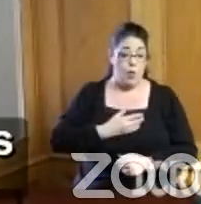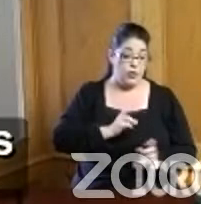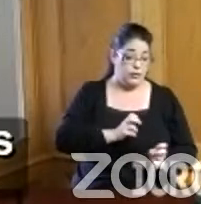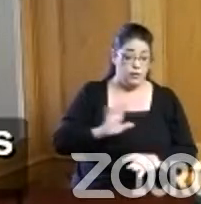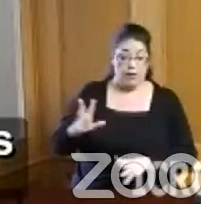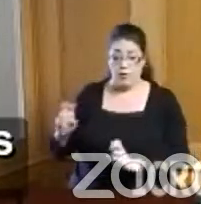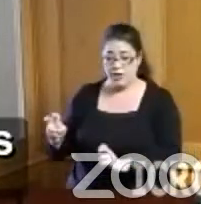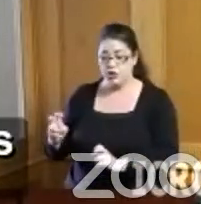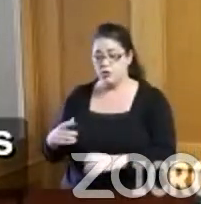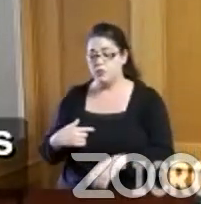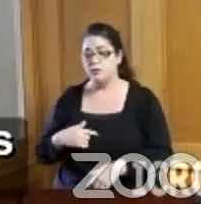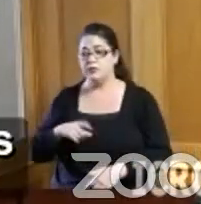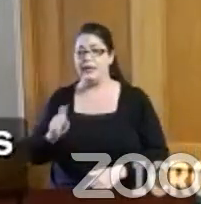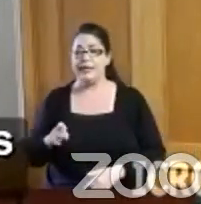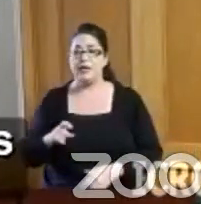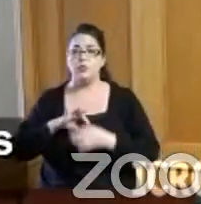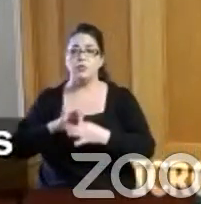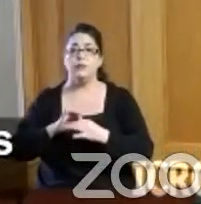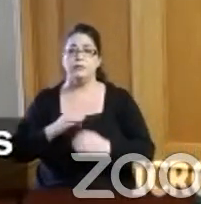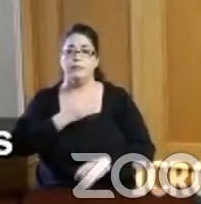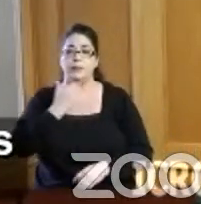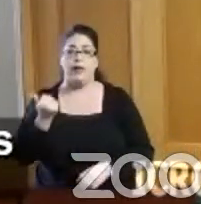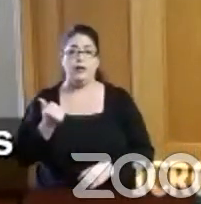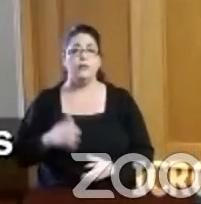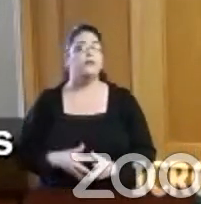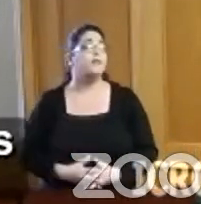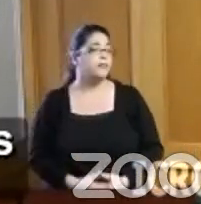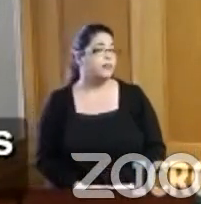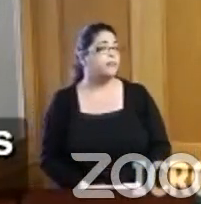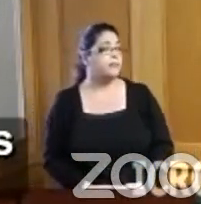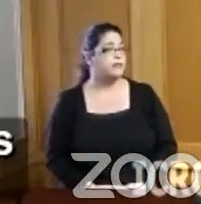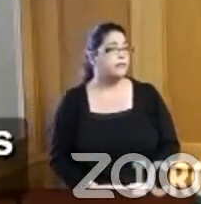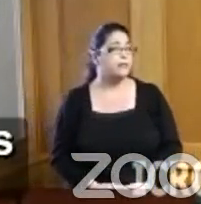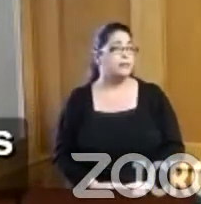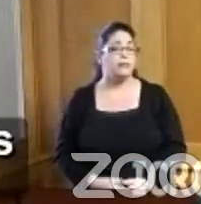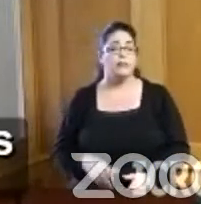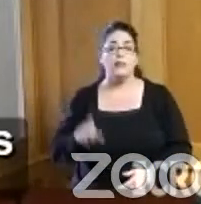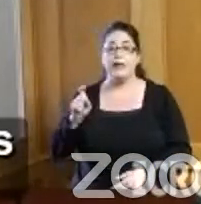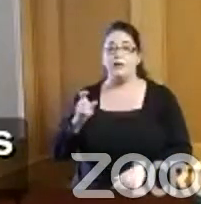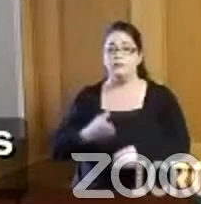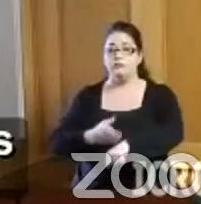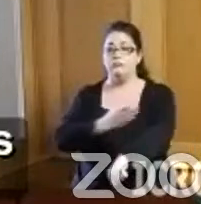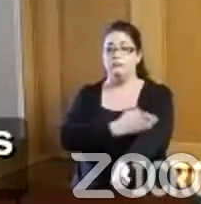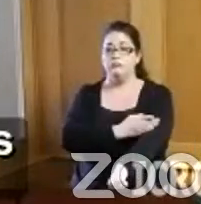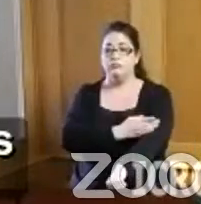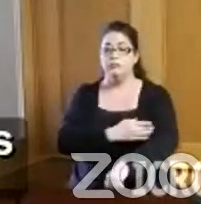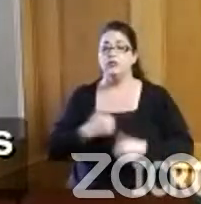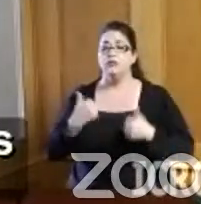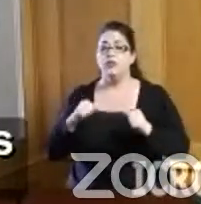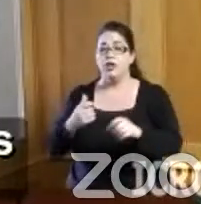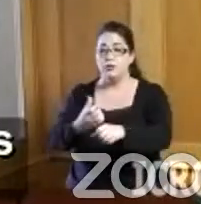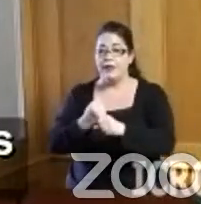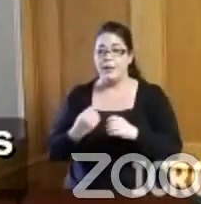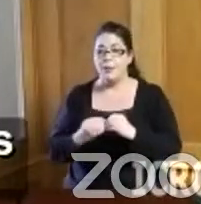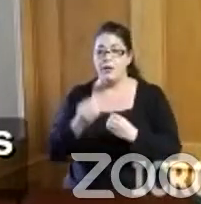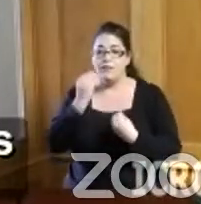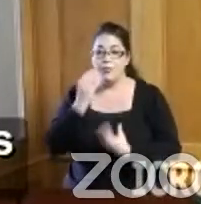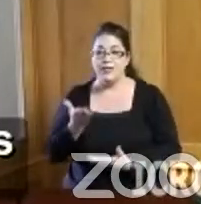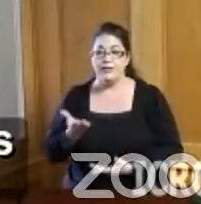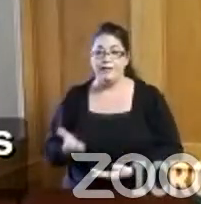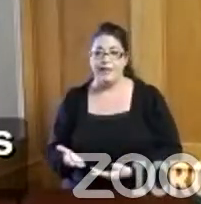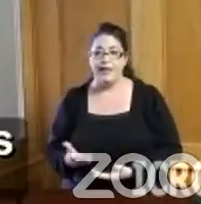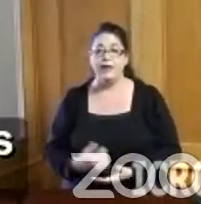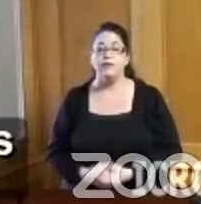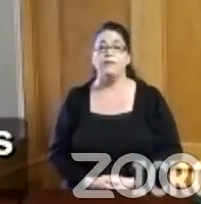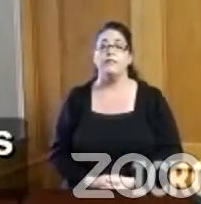And, you know, so we are trying to coordinate with that and do agree that we need to, you know, do try to get more information out. We actually do,